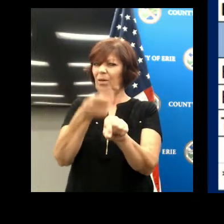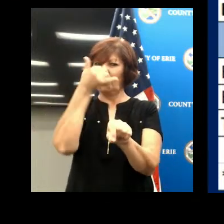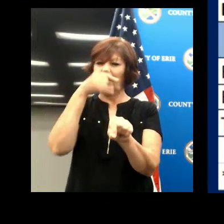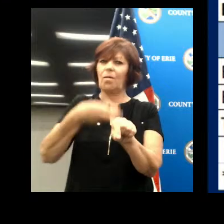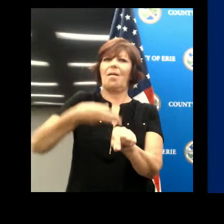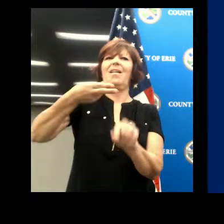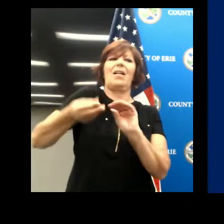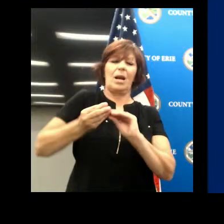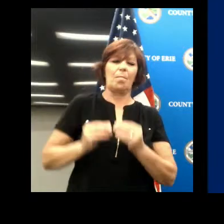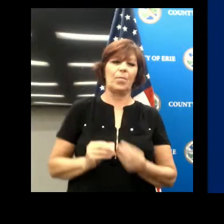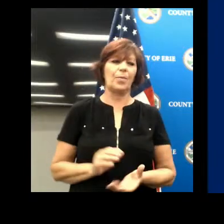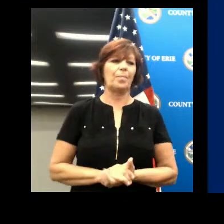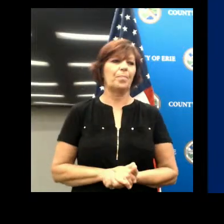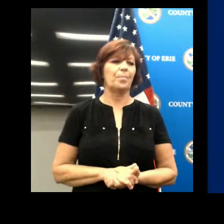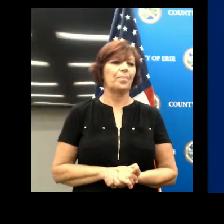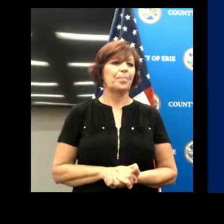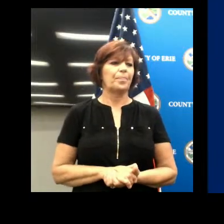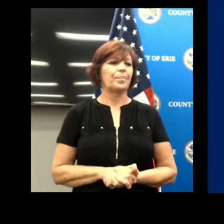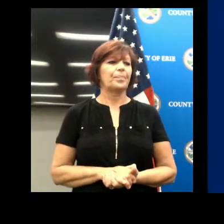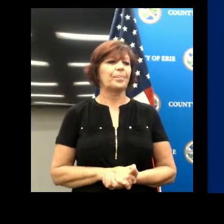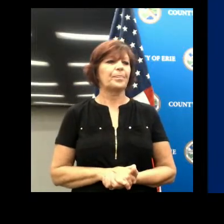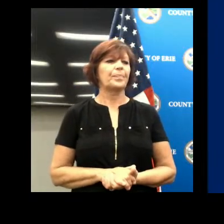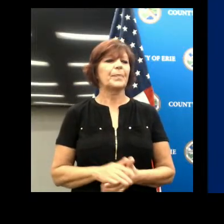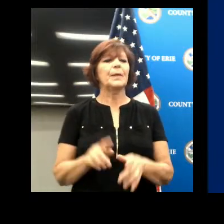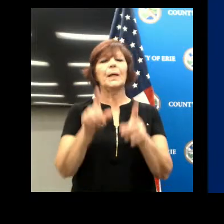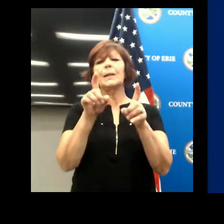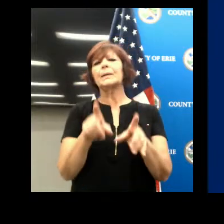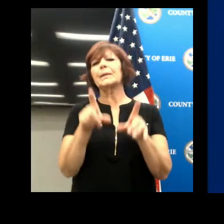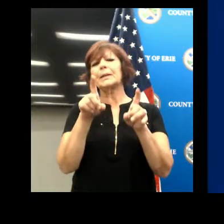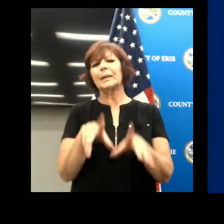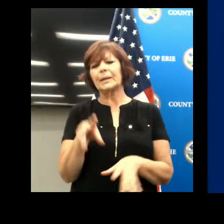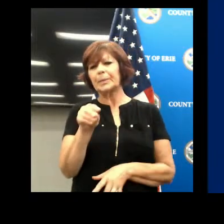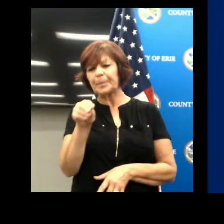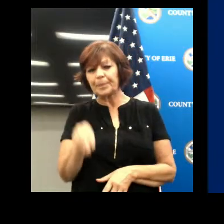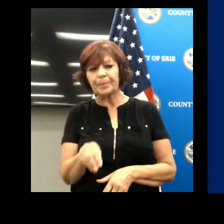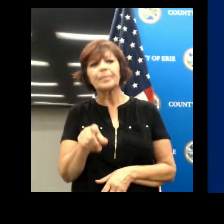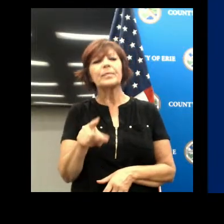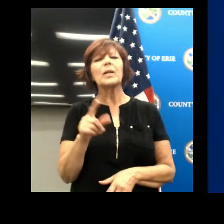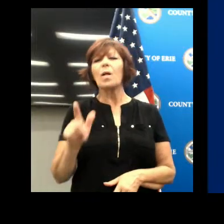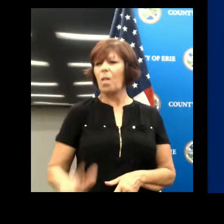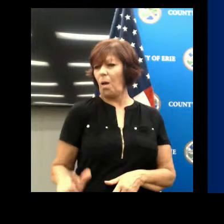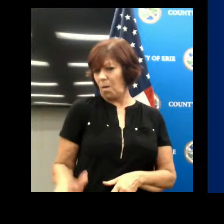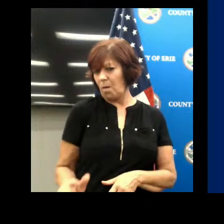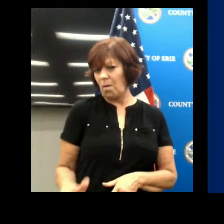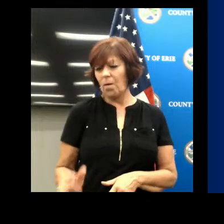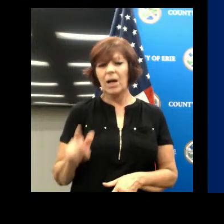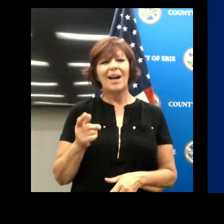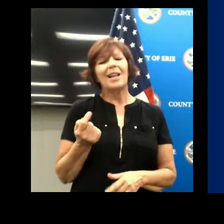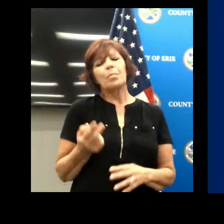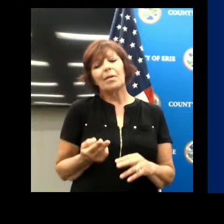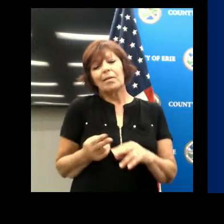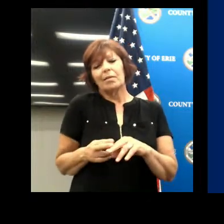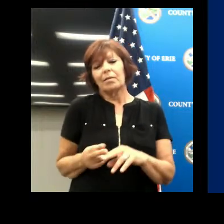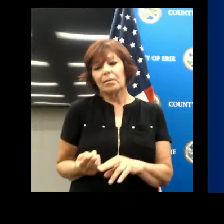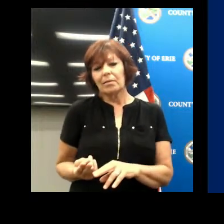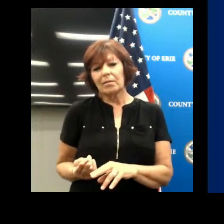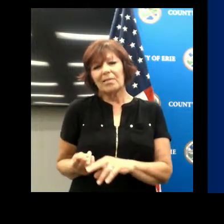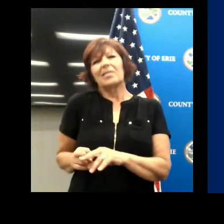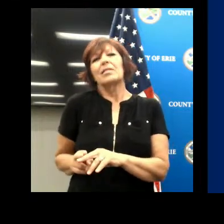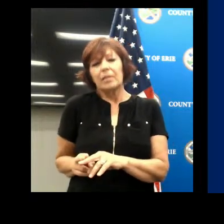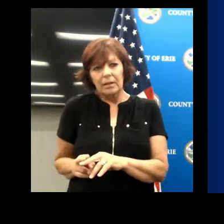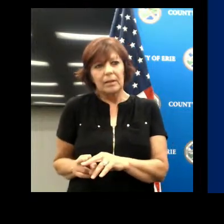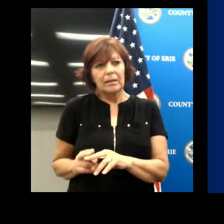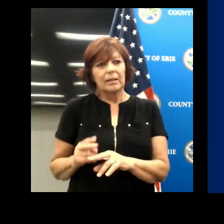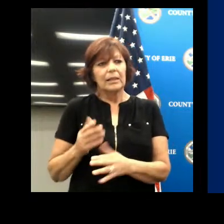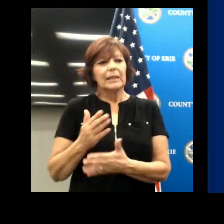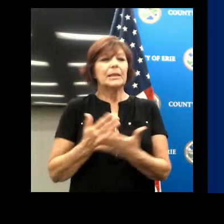Buffalo. The diagnostic and the testing rates, we've been fairly low. We have had some bump ups in the last week or two, including some